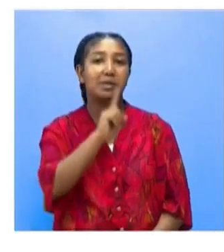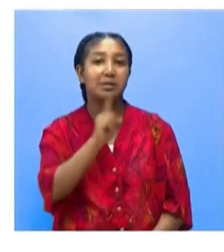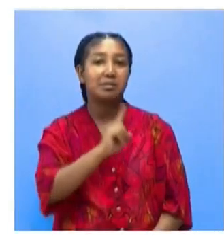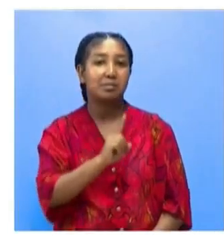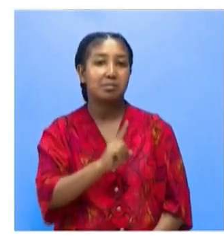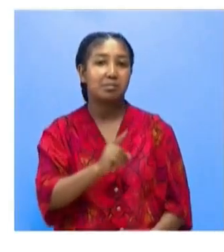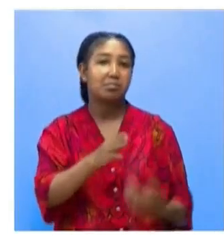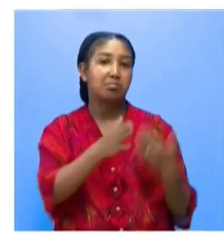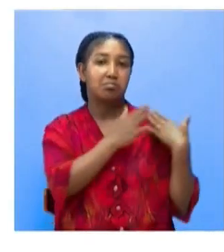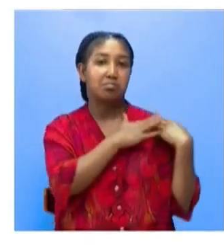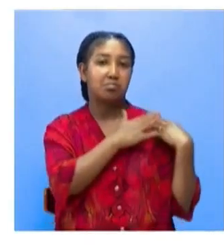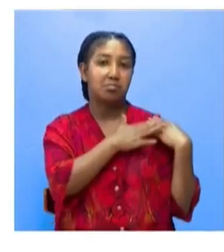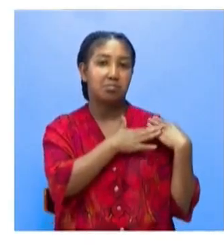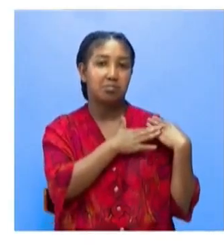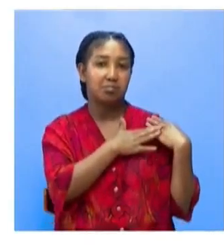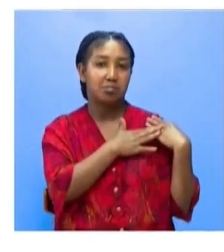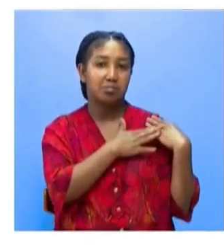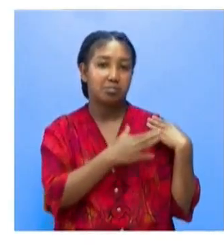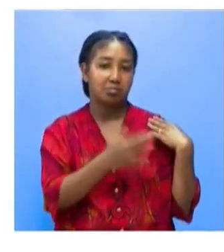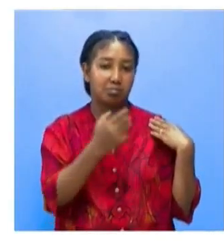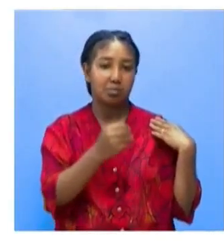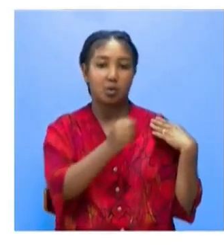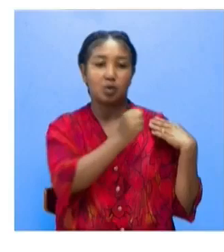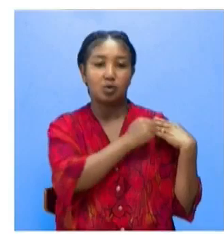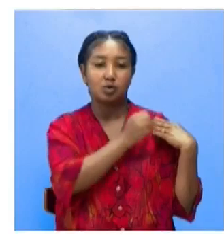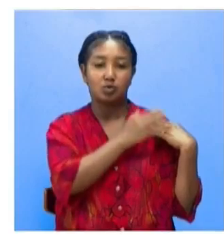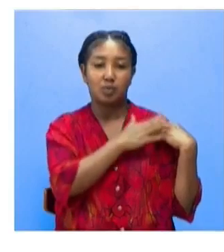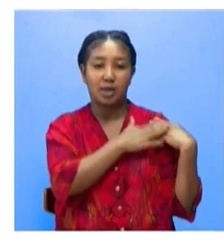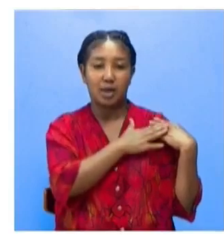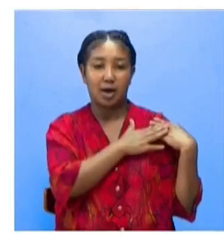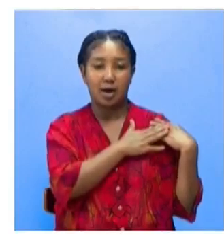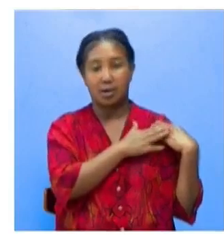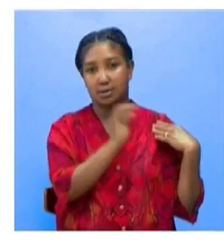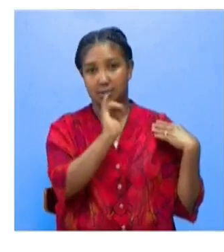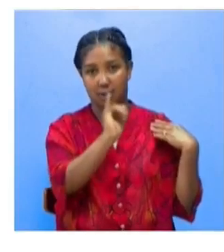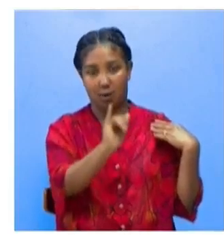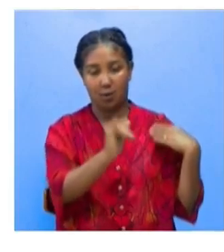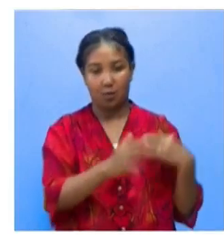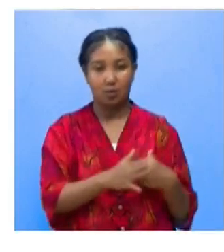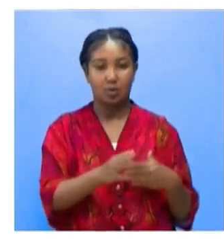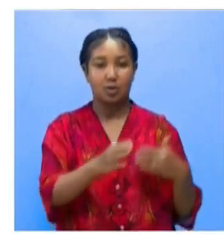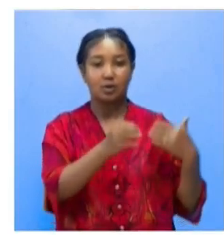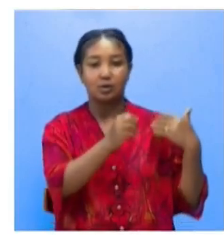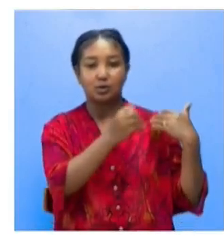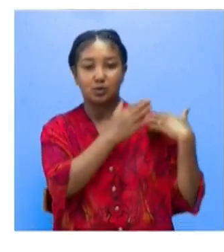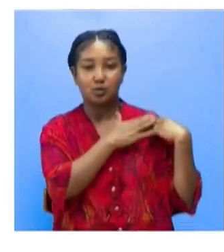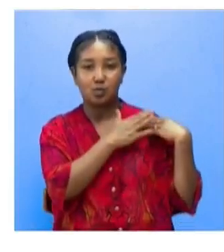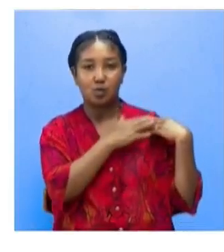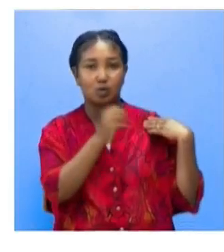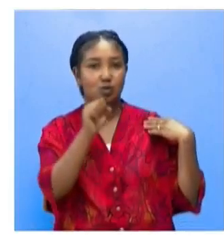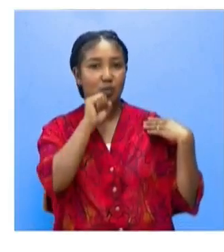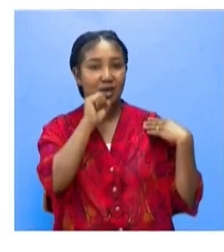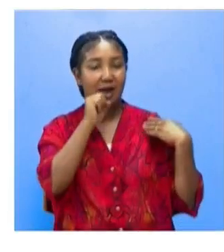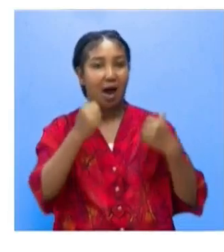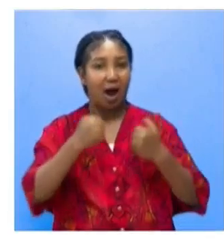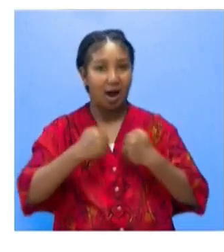female name, so Sumaya should be written as it is. Sumaya